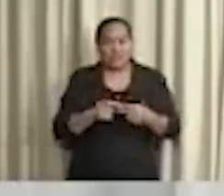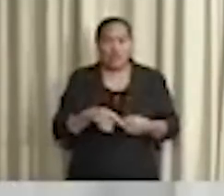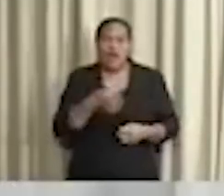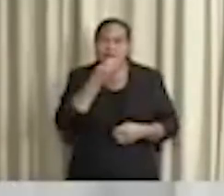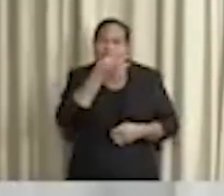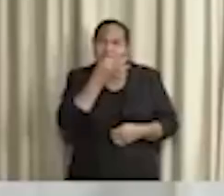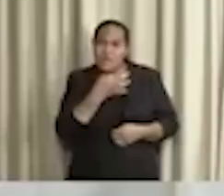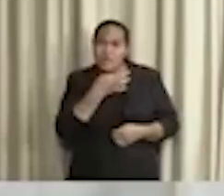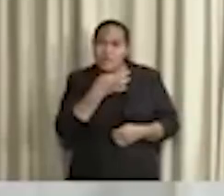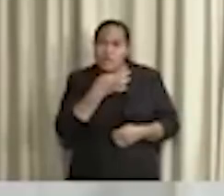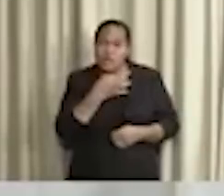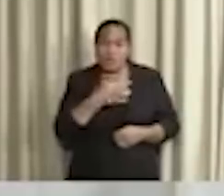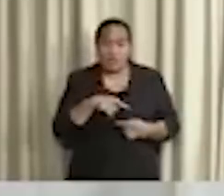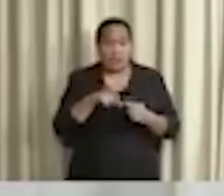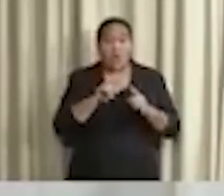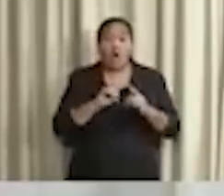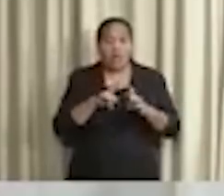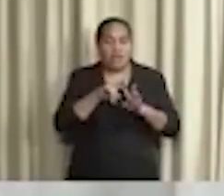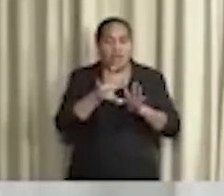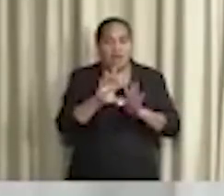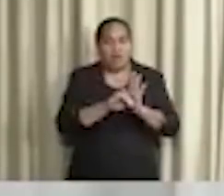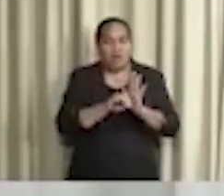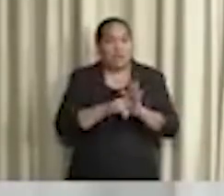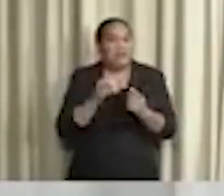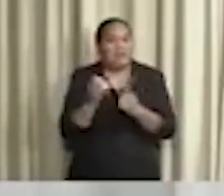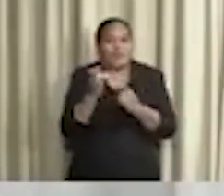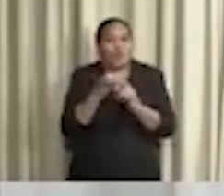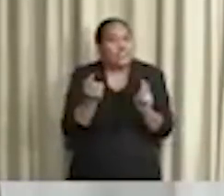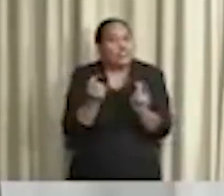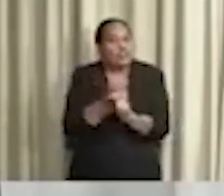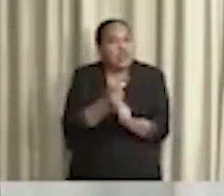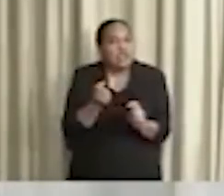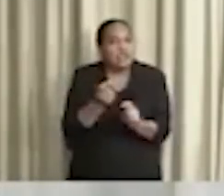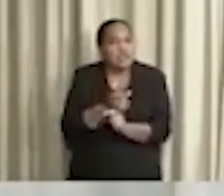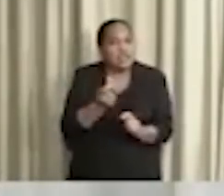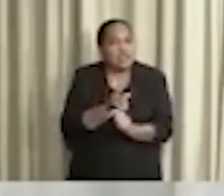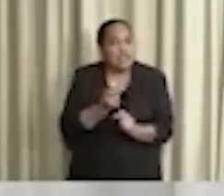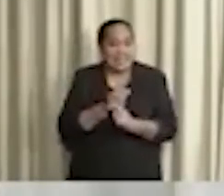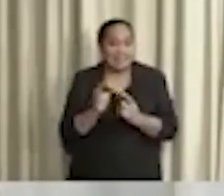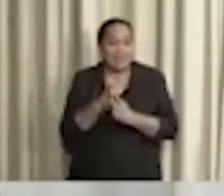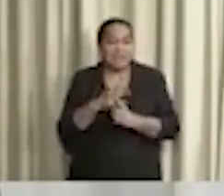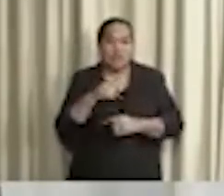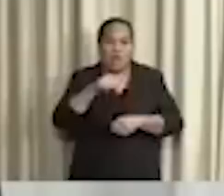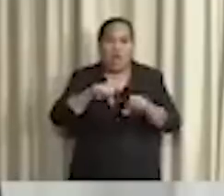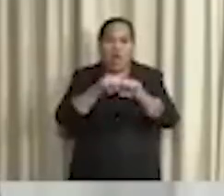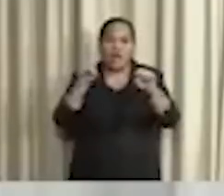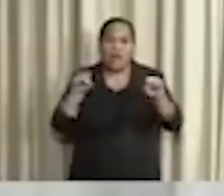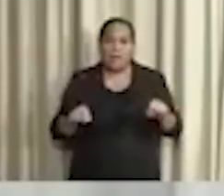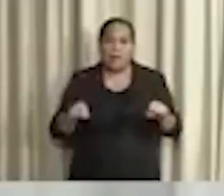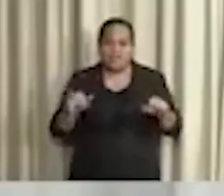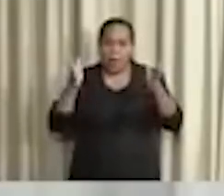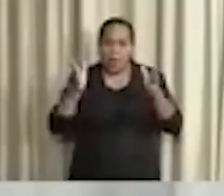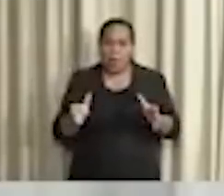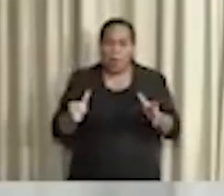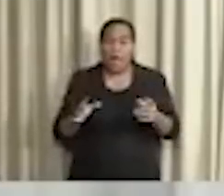few, they constitute fundamental changes to the machinery of government, in particular